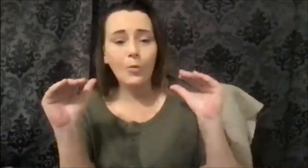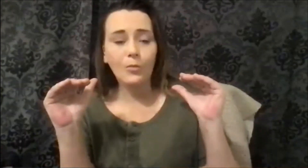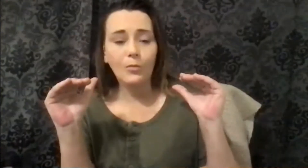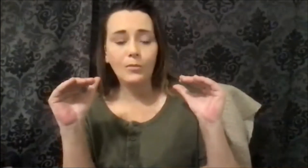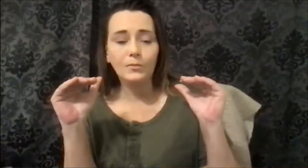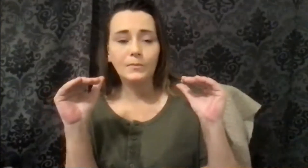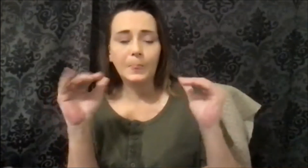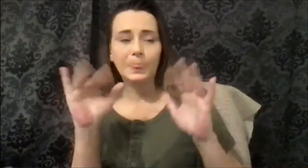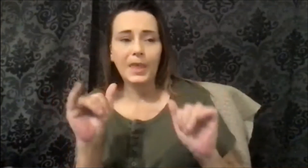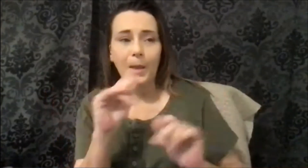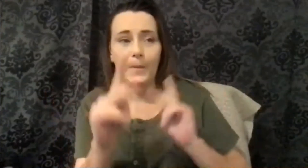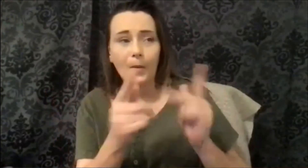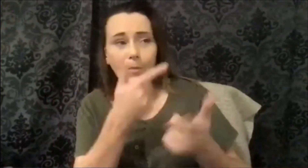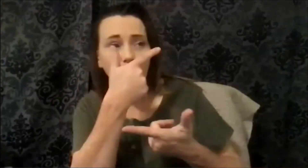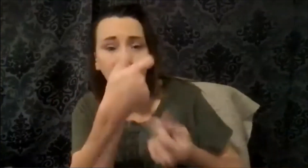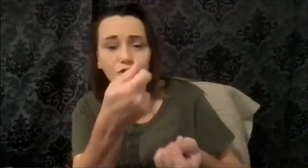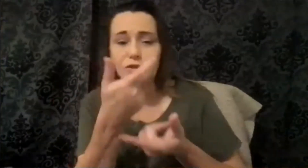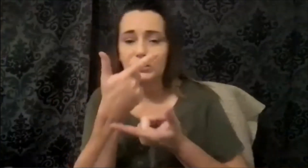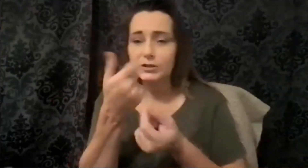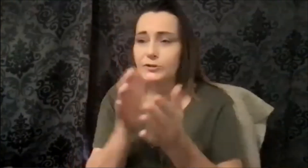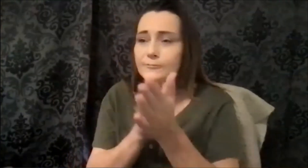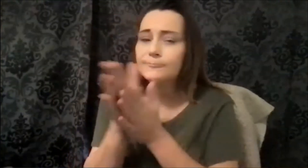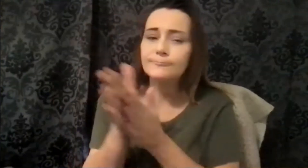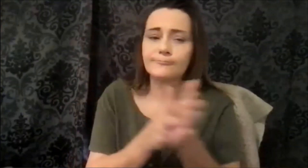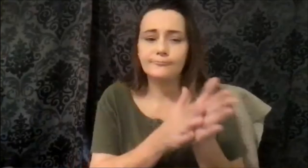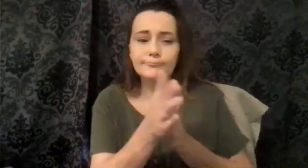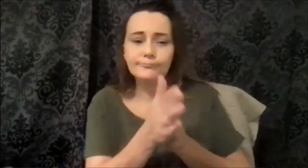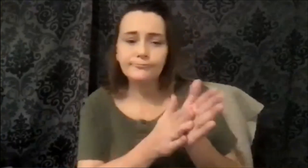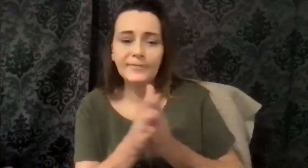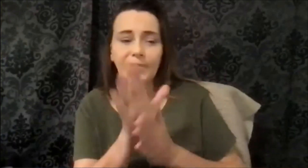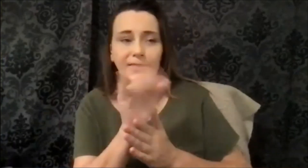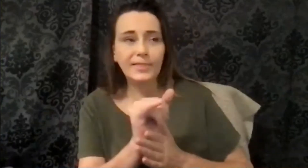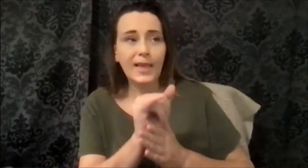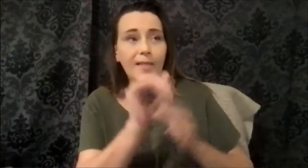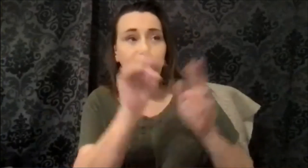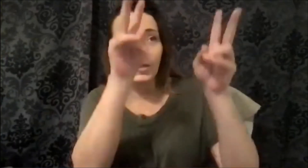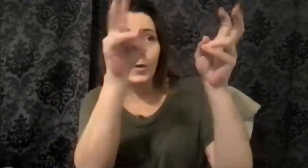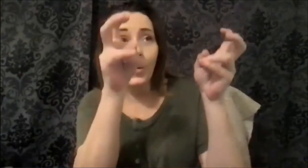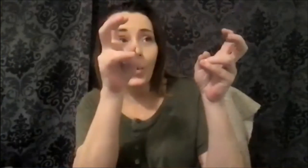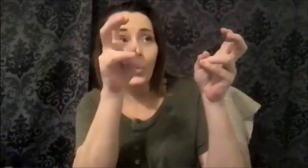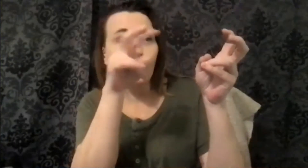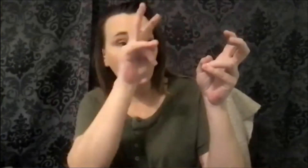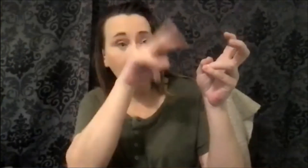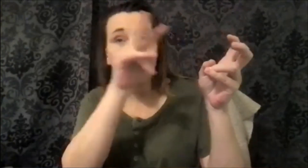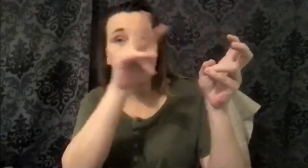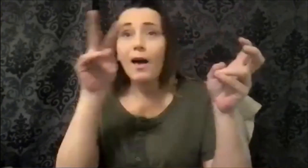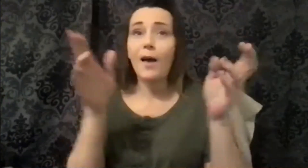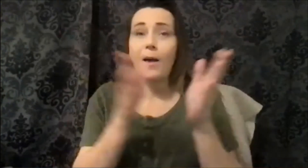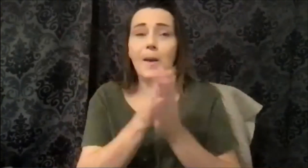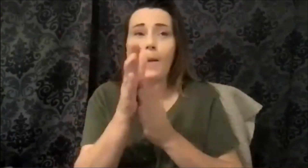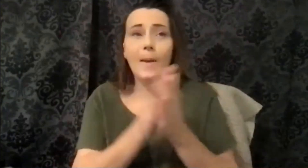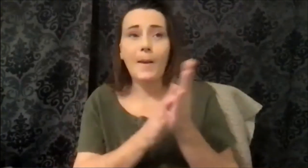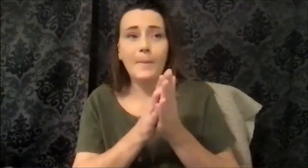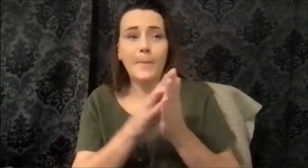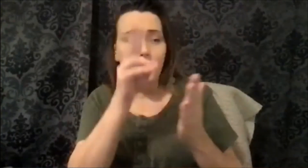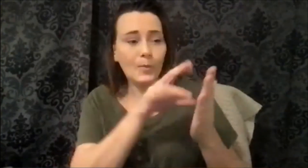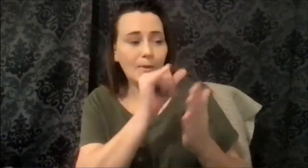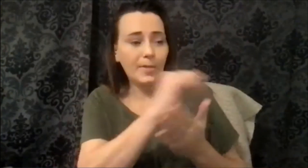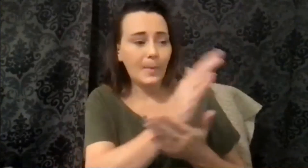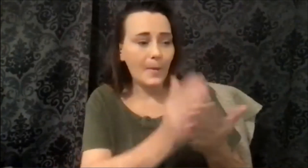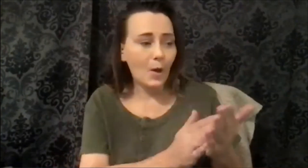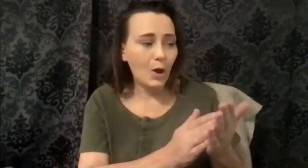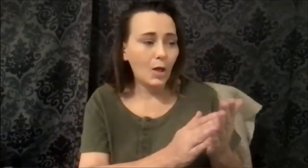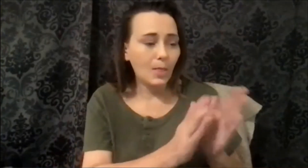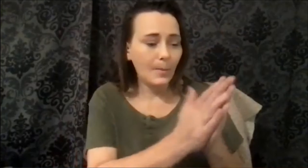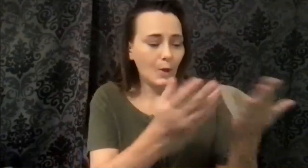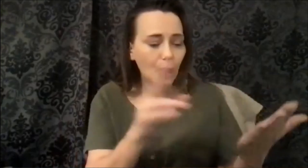interest would get piqued, sort of, I mean, they'd read the quote and try and look for it and maybe read that portion of the book where it was